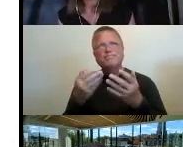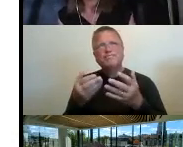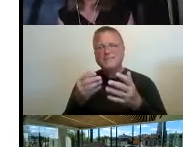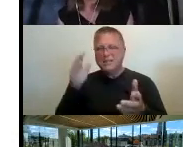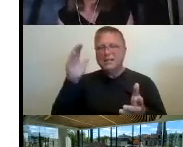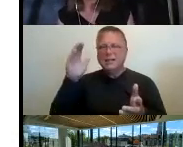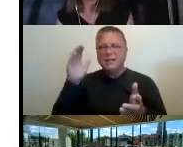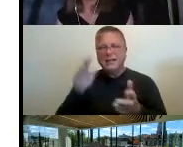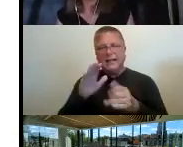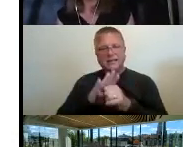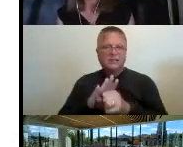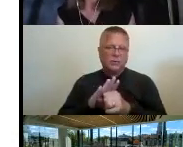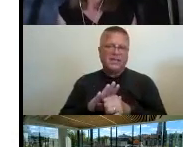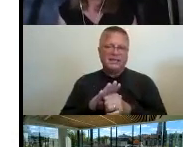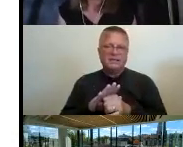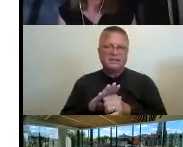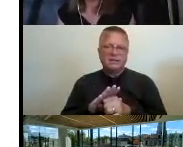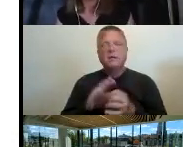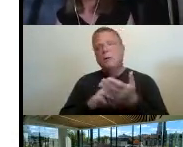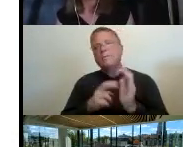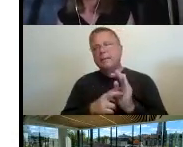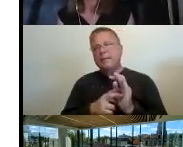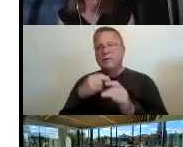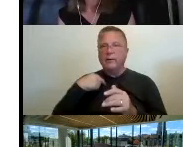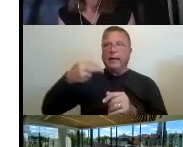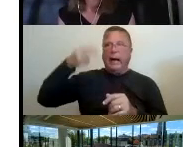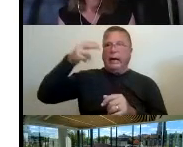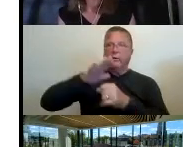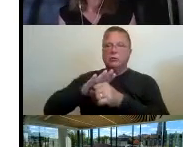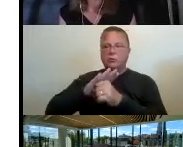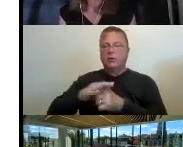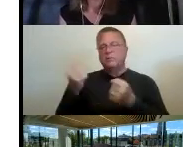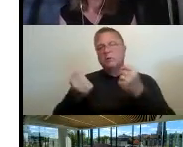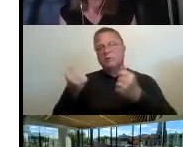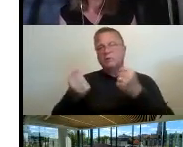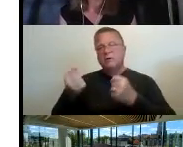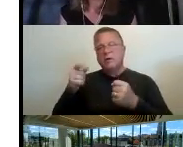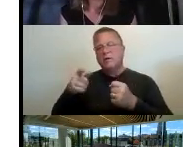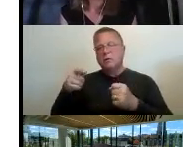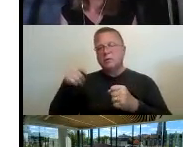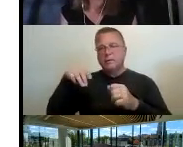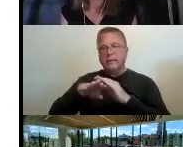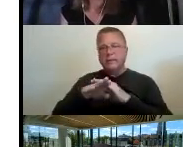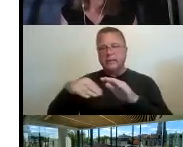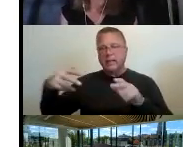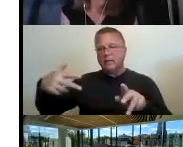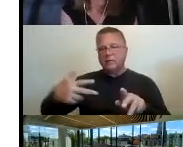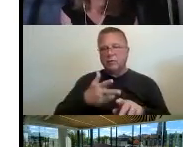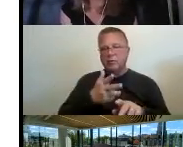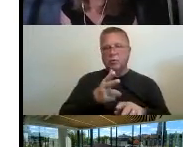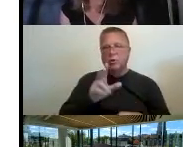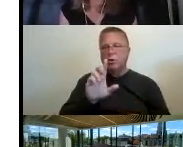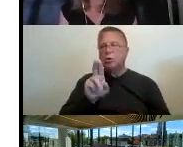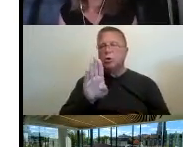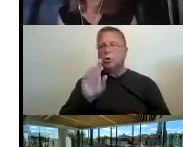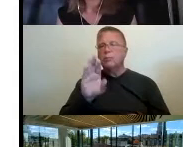less stress, where it becomes higher stress for motorists is for motorists who are coming in and out of curb cuts who would not necessarily